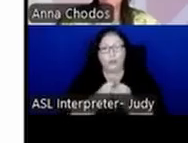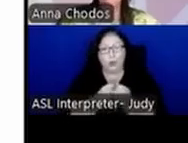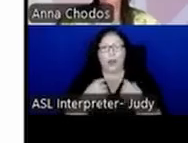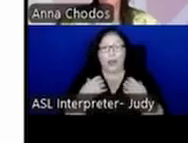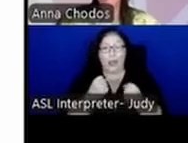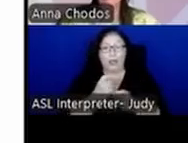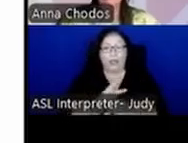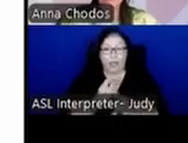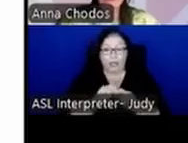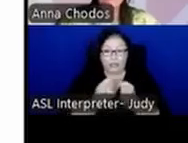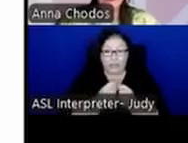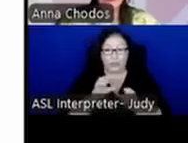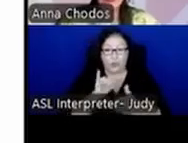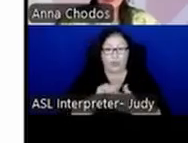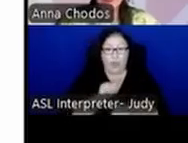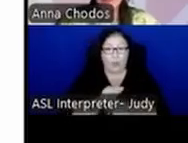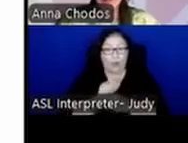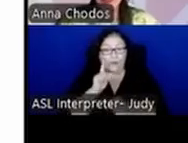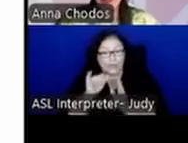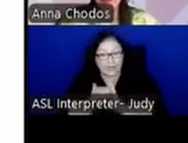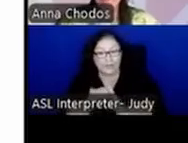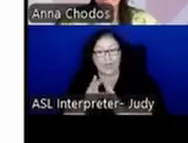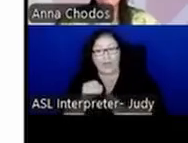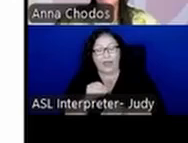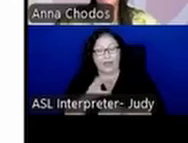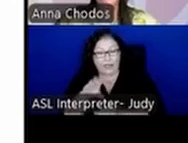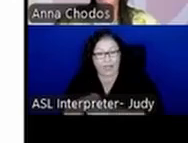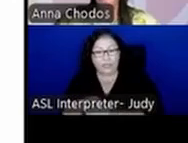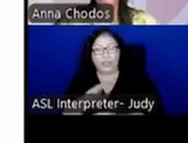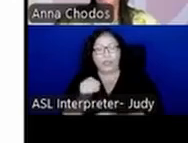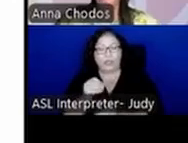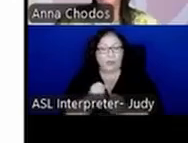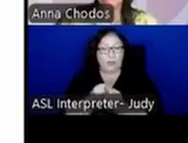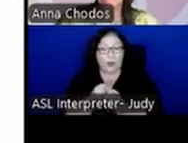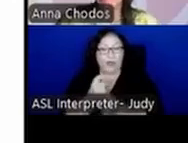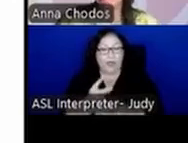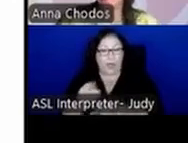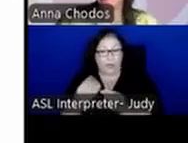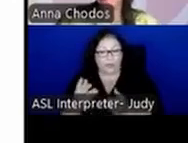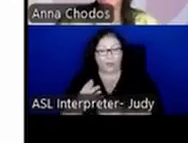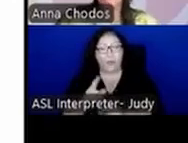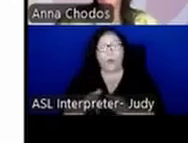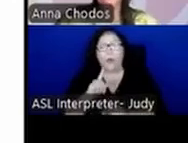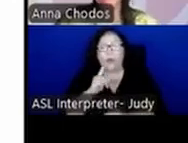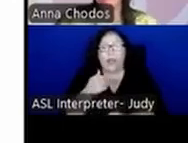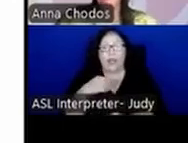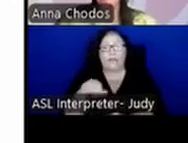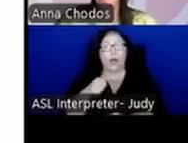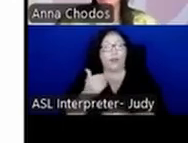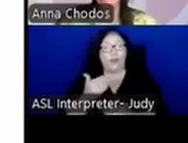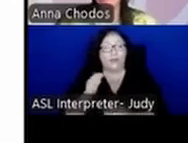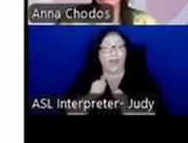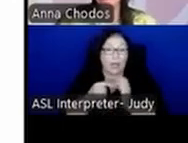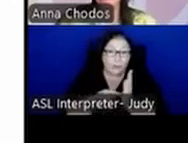of identifying, engaging, and supporting caregivers. But we also have really practical things like, how do you bill for this? So how do you make this a